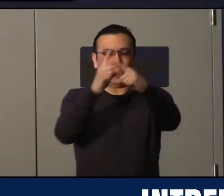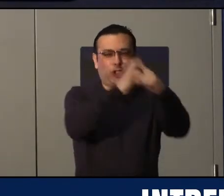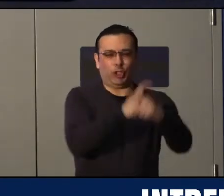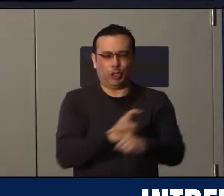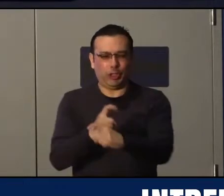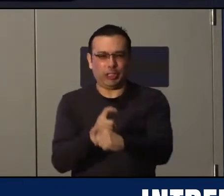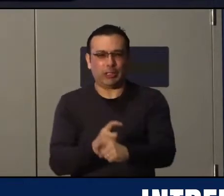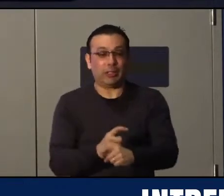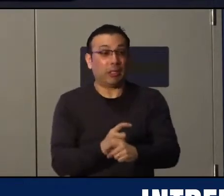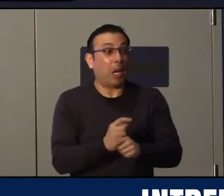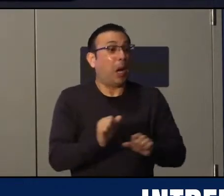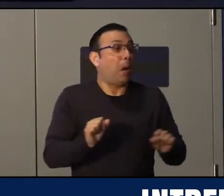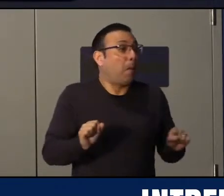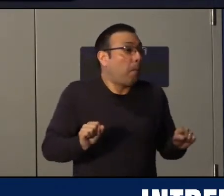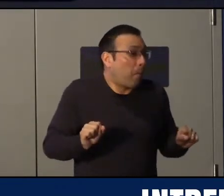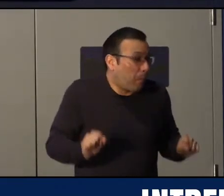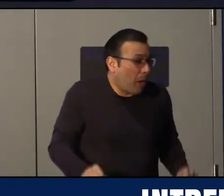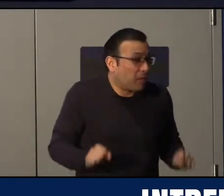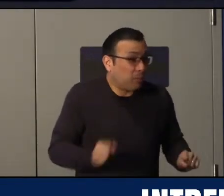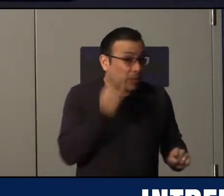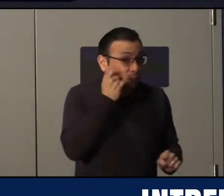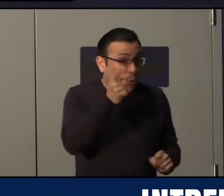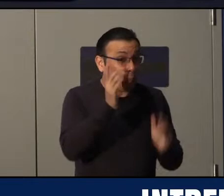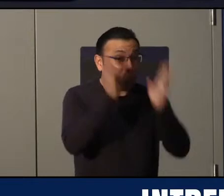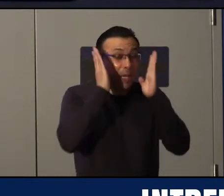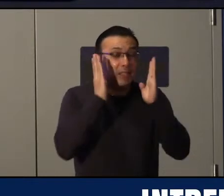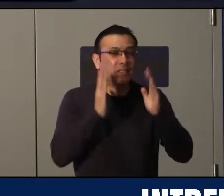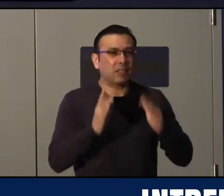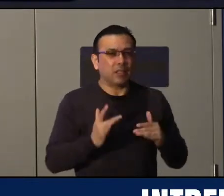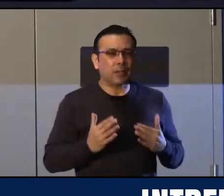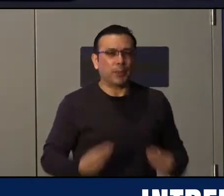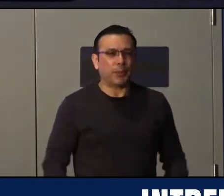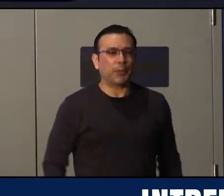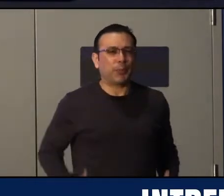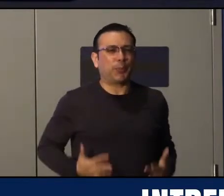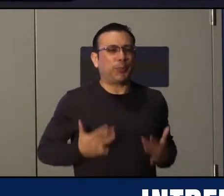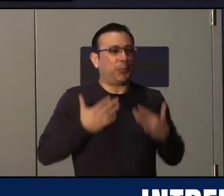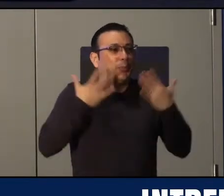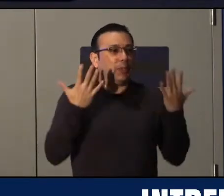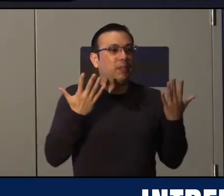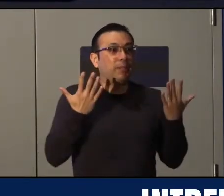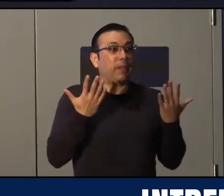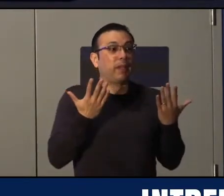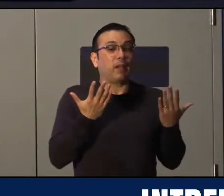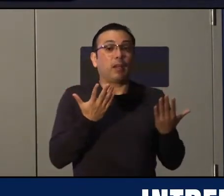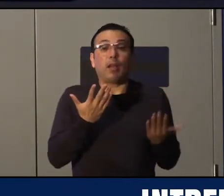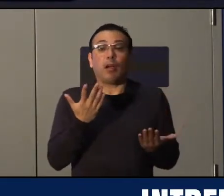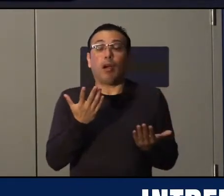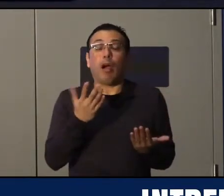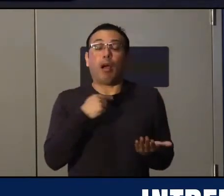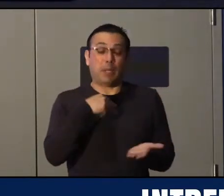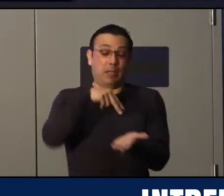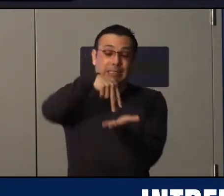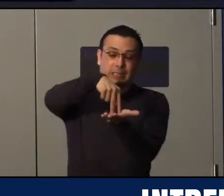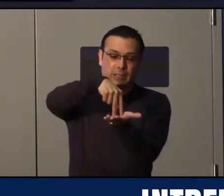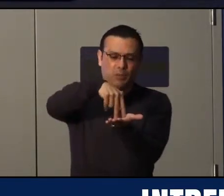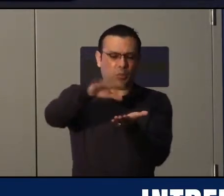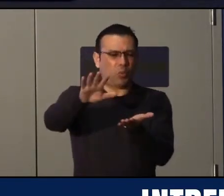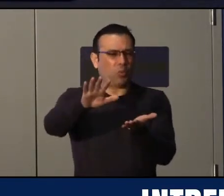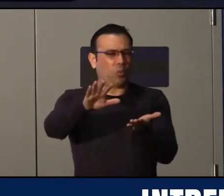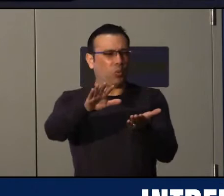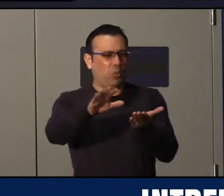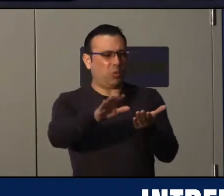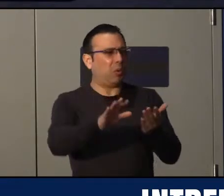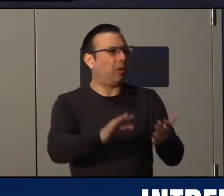can maybe get a sense of that. But just that experience of acknowledging I'm on a planet, and